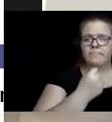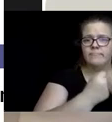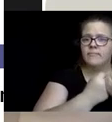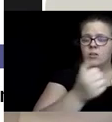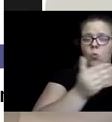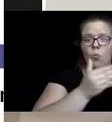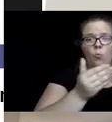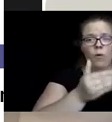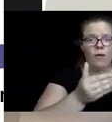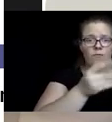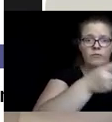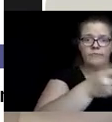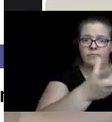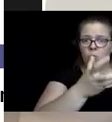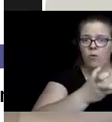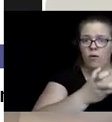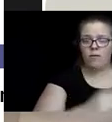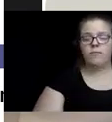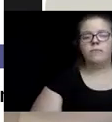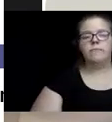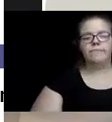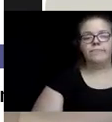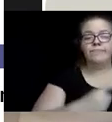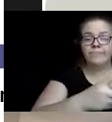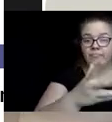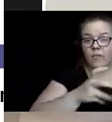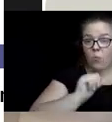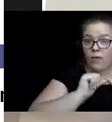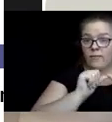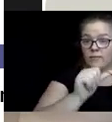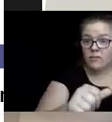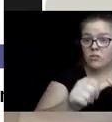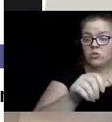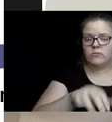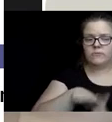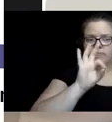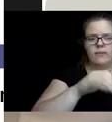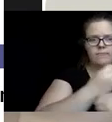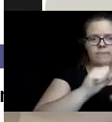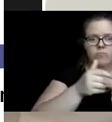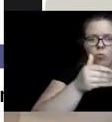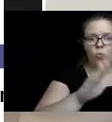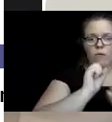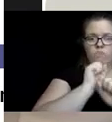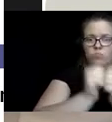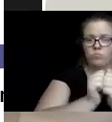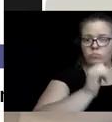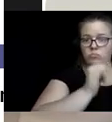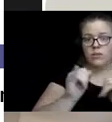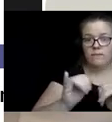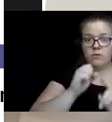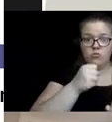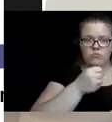wish to choose to go in. Do they want to continue to find a safe way to work with the individual who is abusing